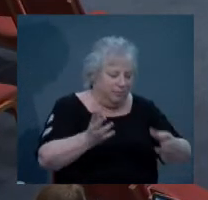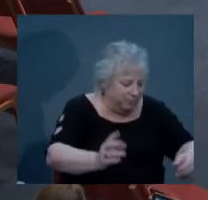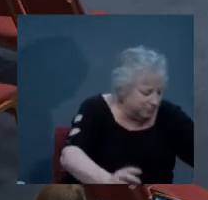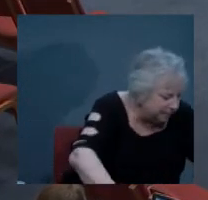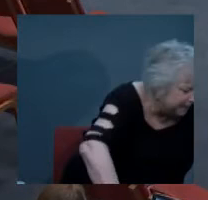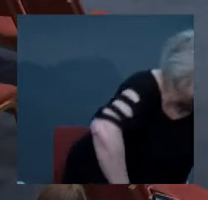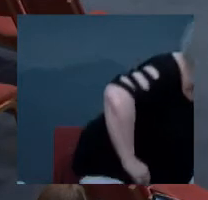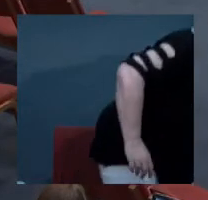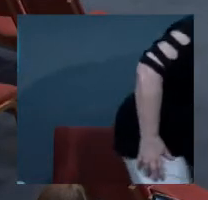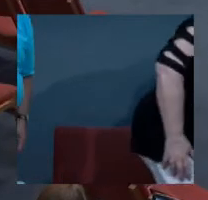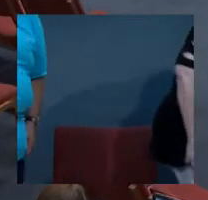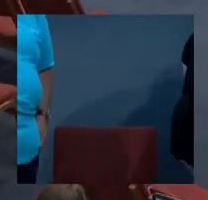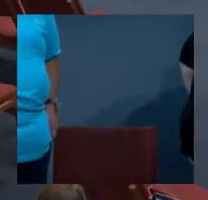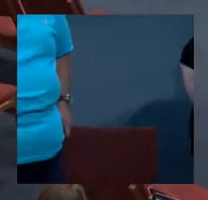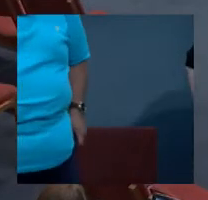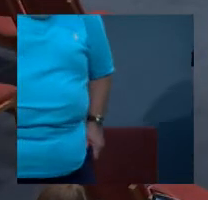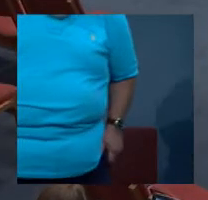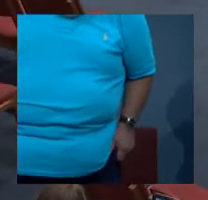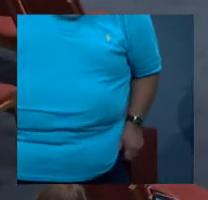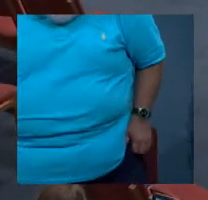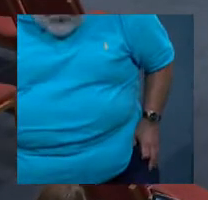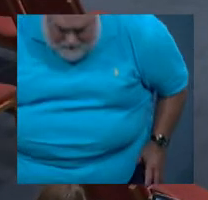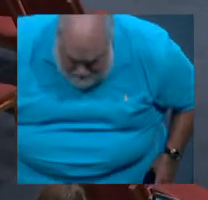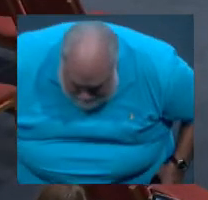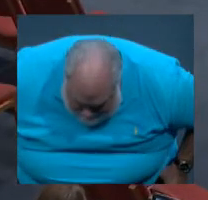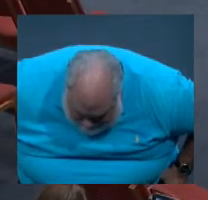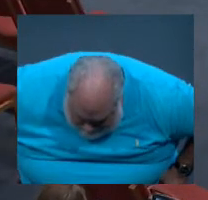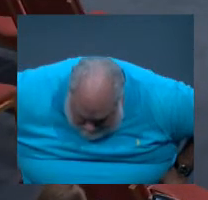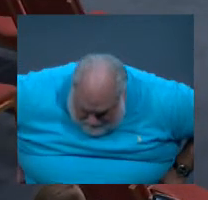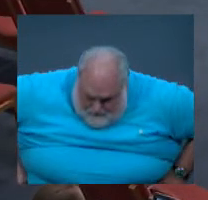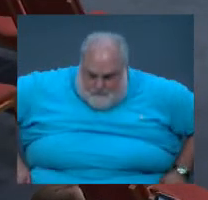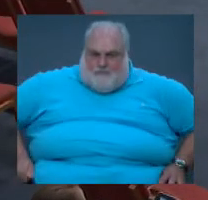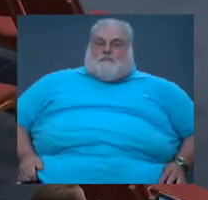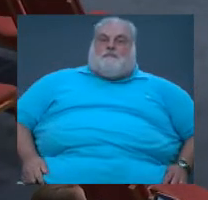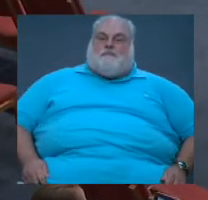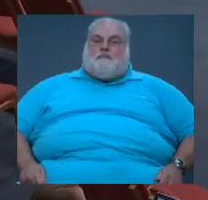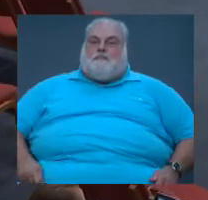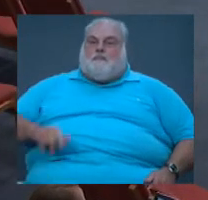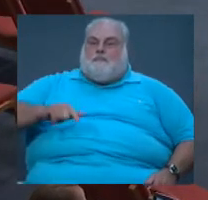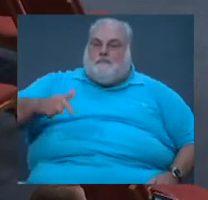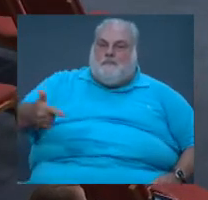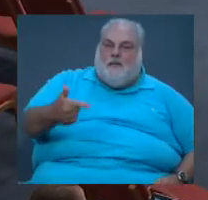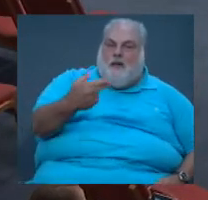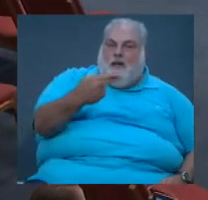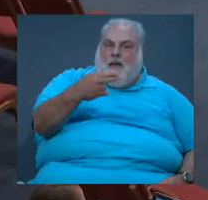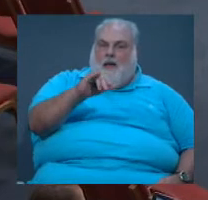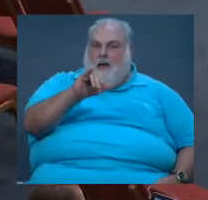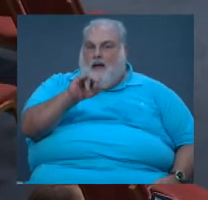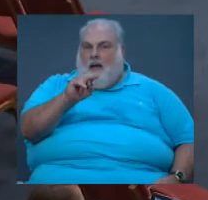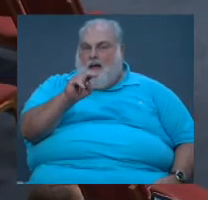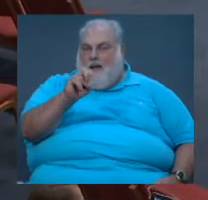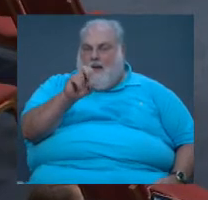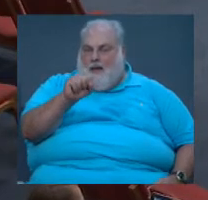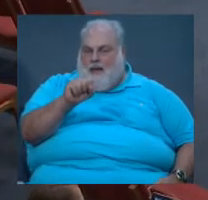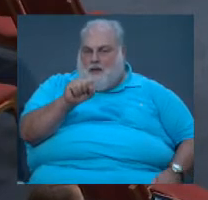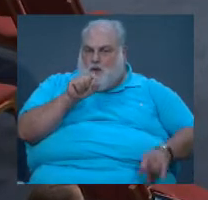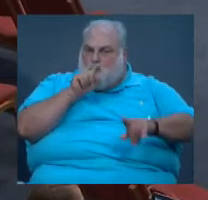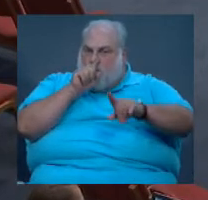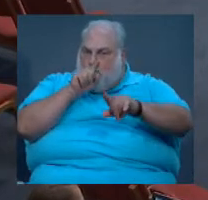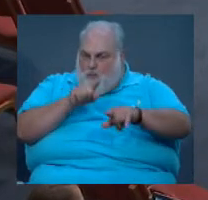that. All right, Director Hines. Sarah, I think I already know the answer based on the reporting in this